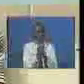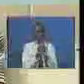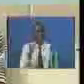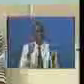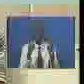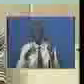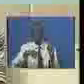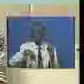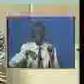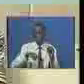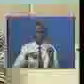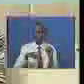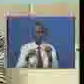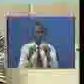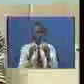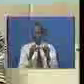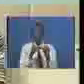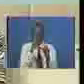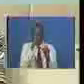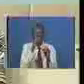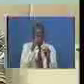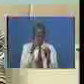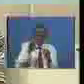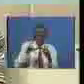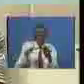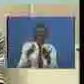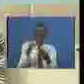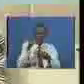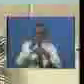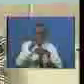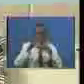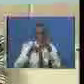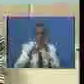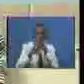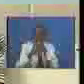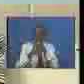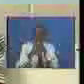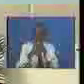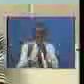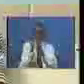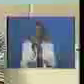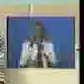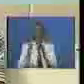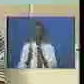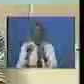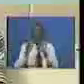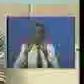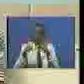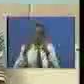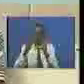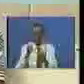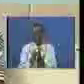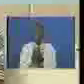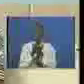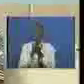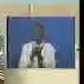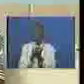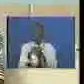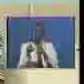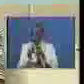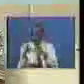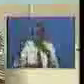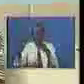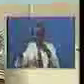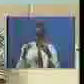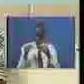ourselves around how do we build the know-how of employers to be able to appreciate and embrace personal disability at the